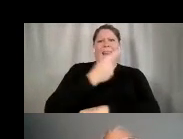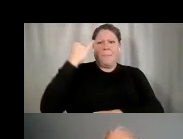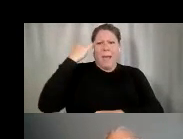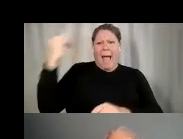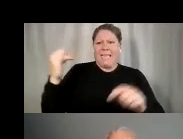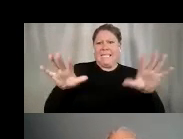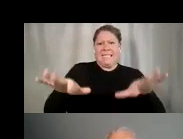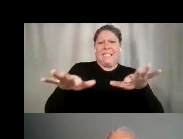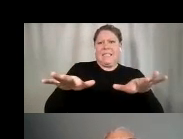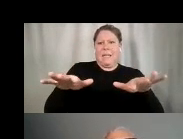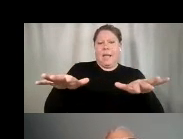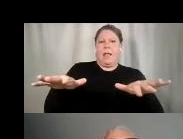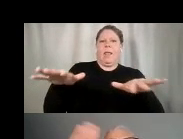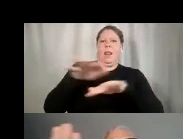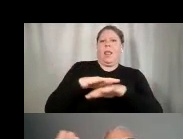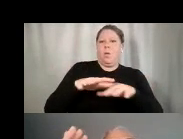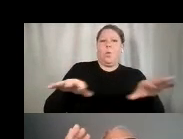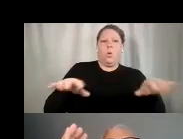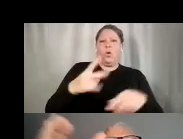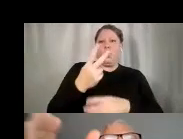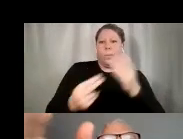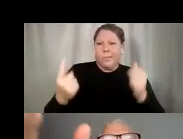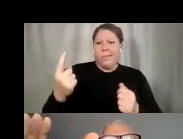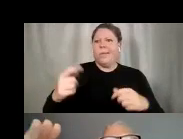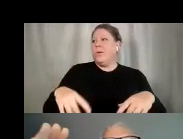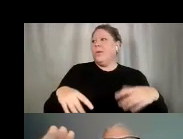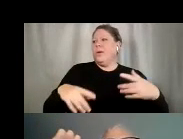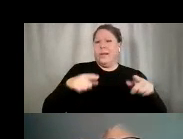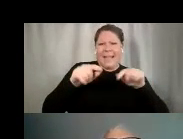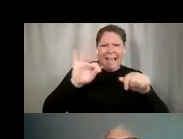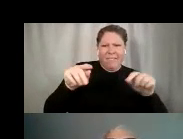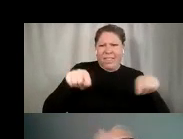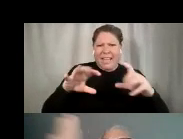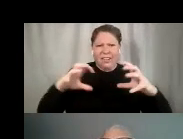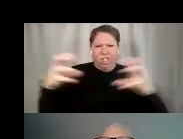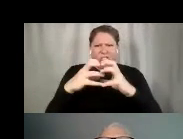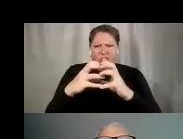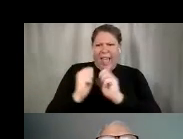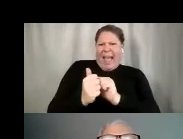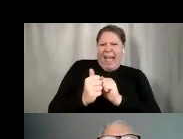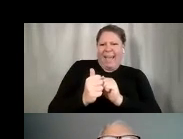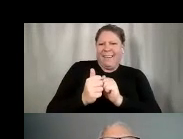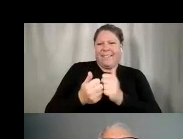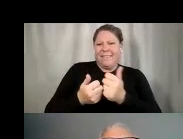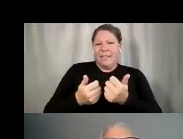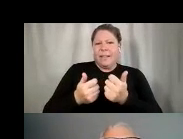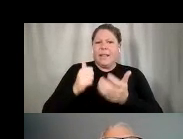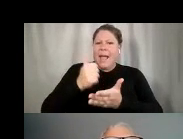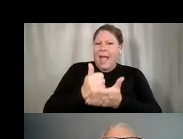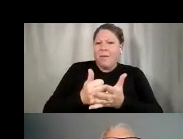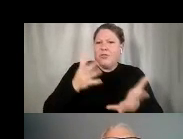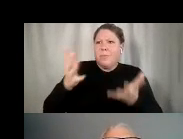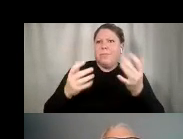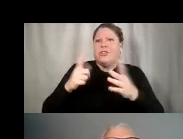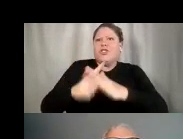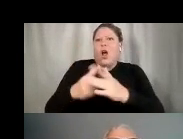think it kind of takes them off the one idea thinking thing and helps them steer toward creativity. An